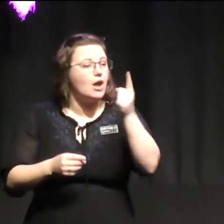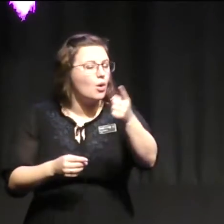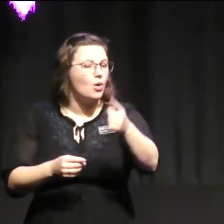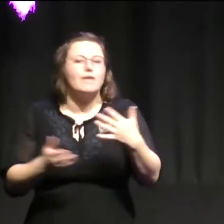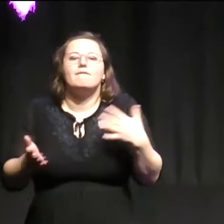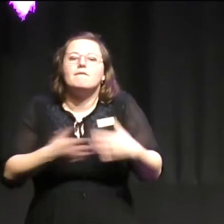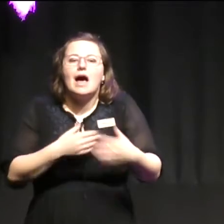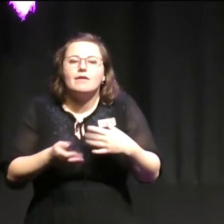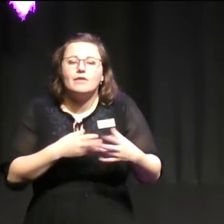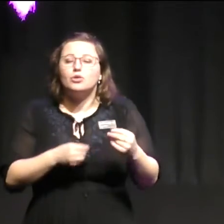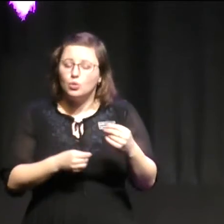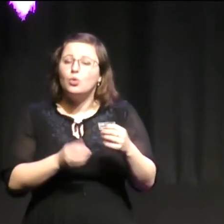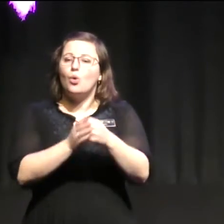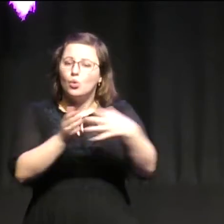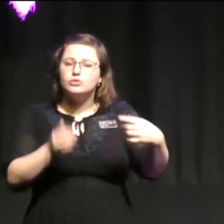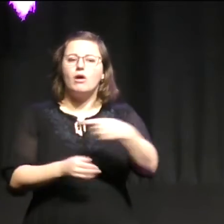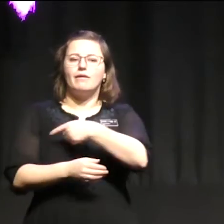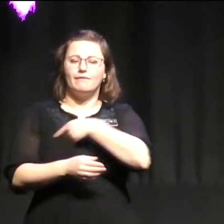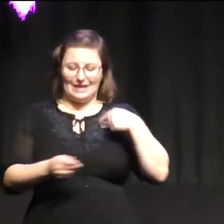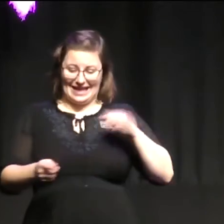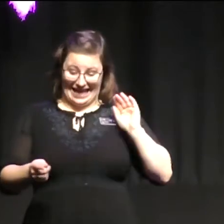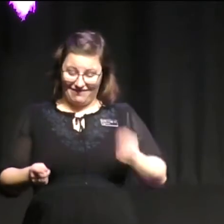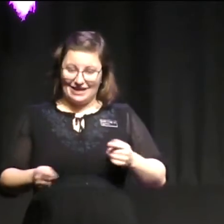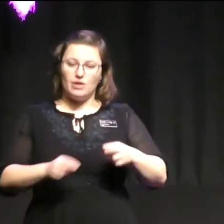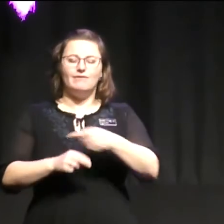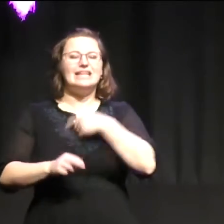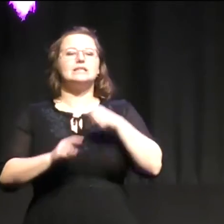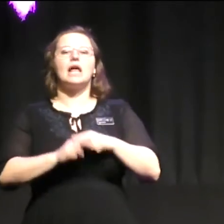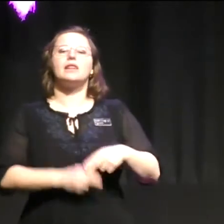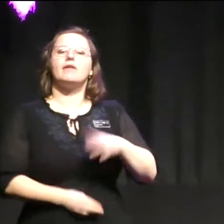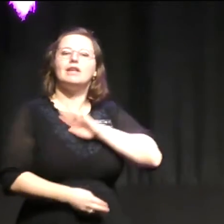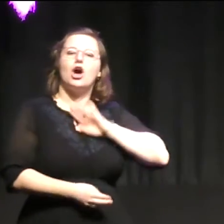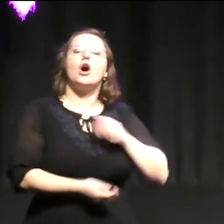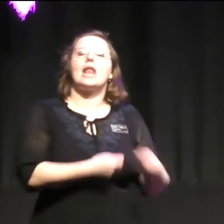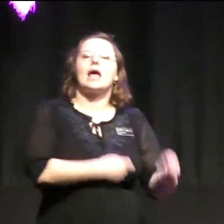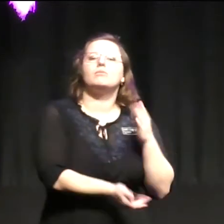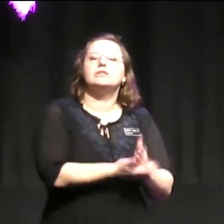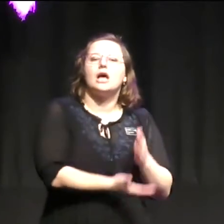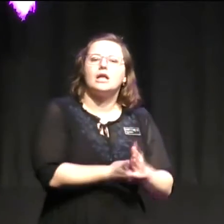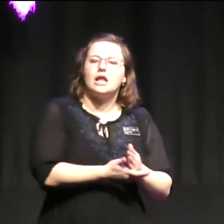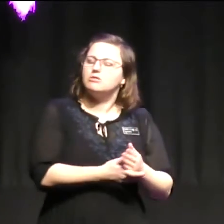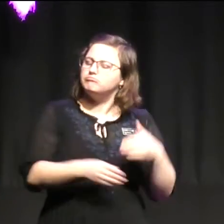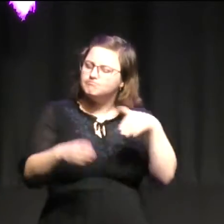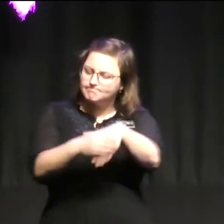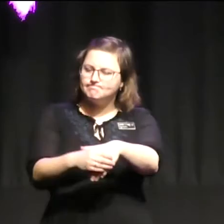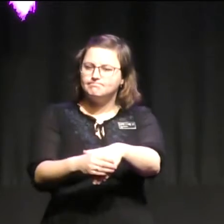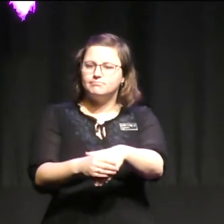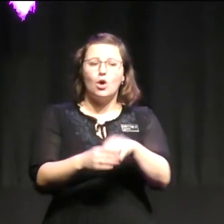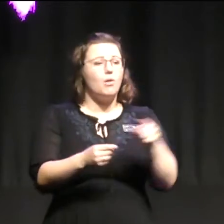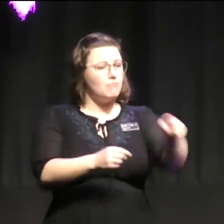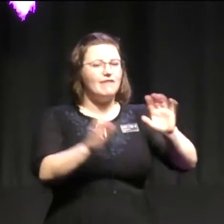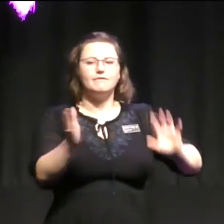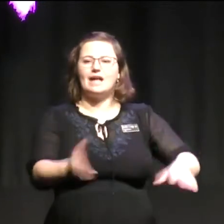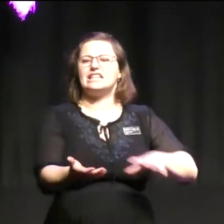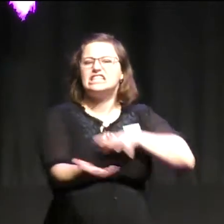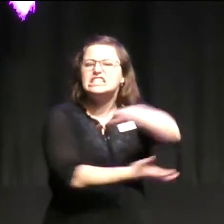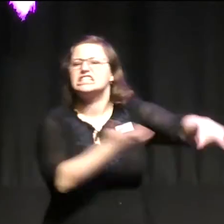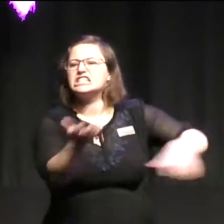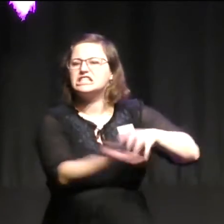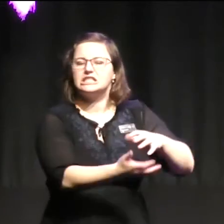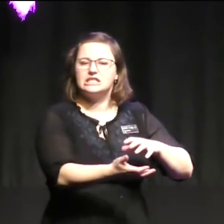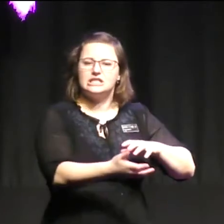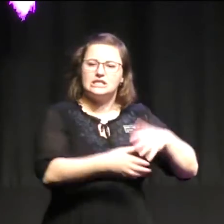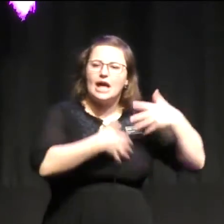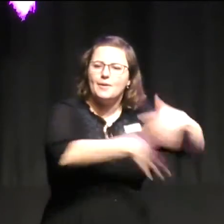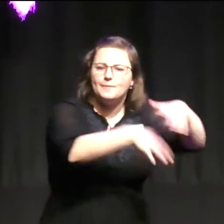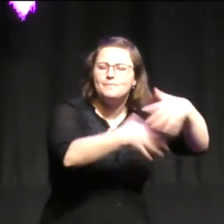year. It's because women felt economically secured. When there is a riot or when there is an earthquake,